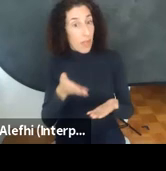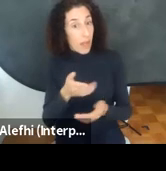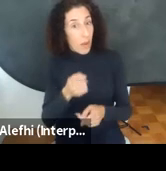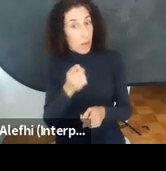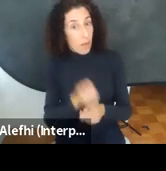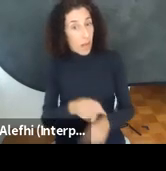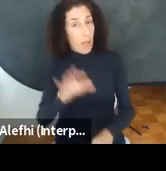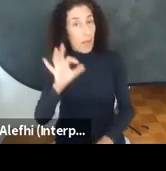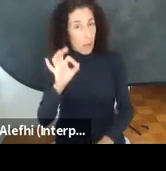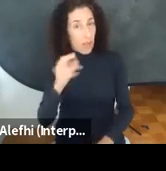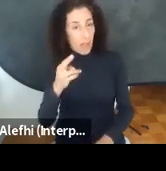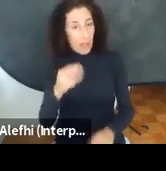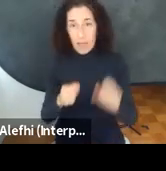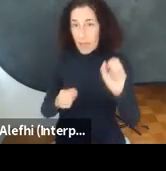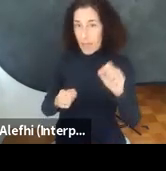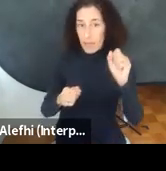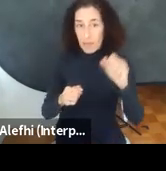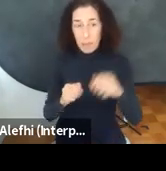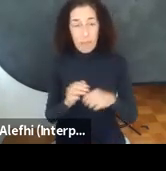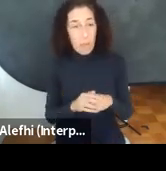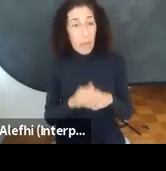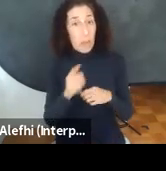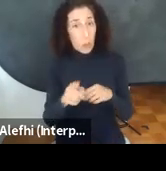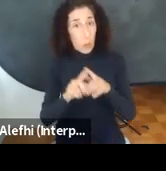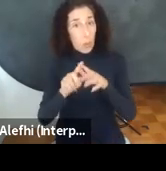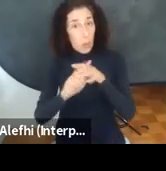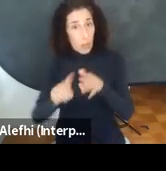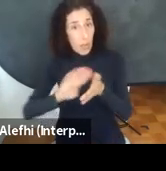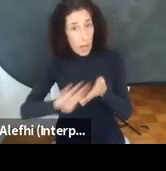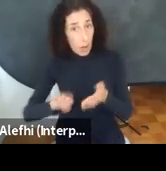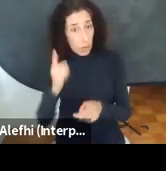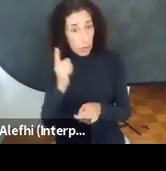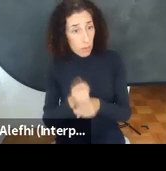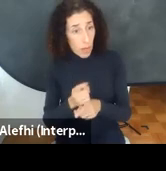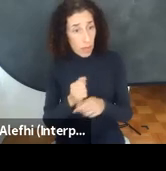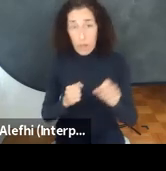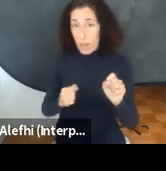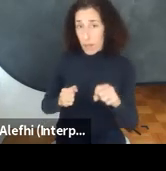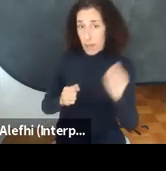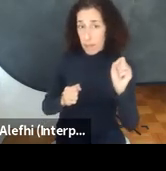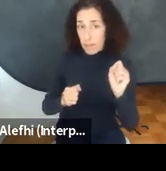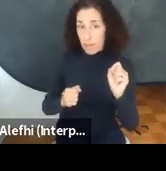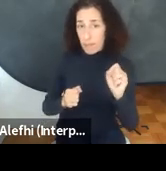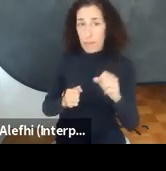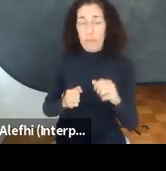I met you at Forest Haven, and yes. You got out. And yeah. And